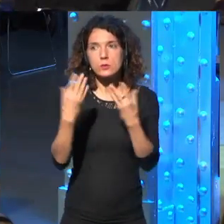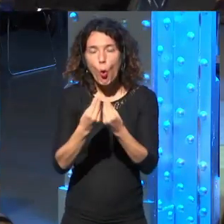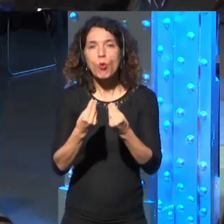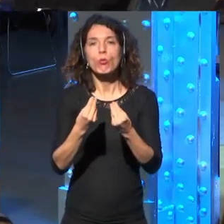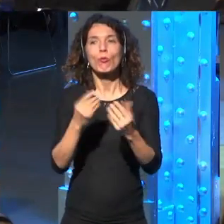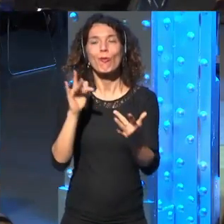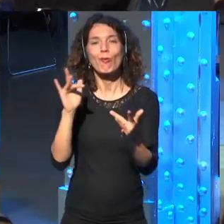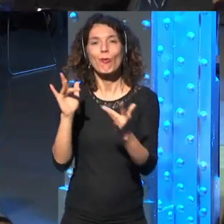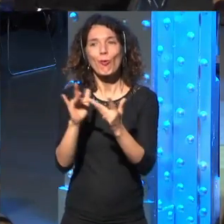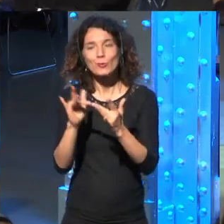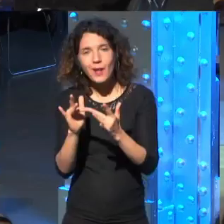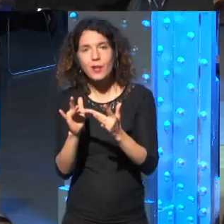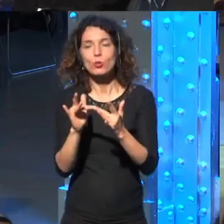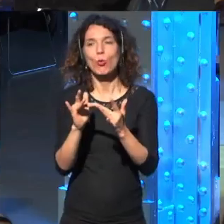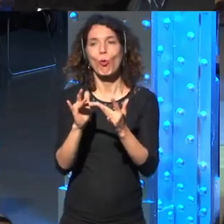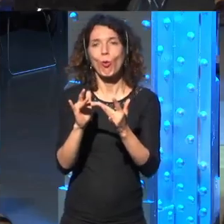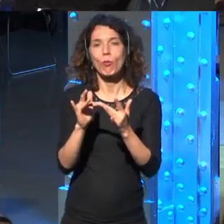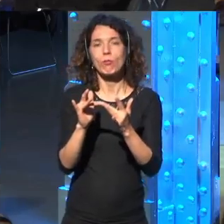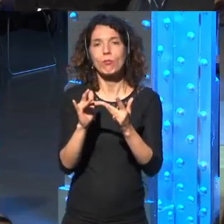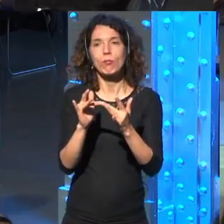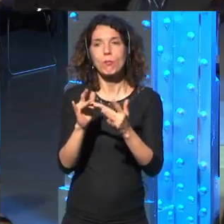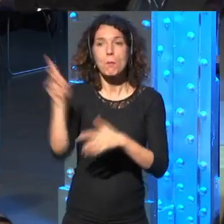master well-digger and his disciple.